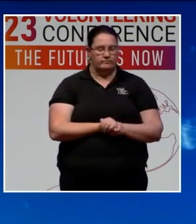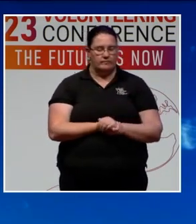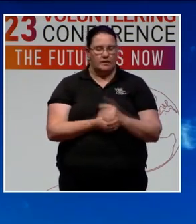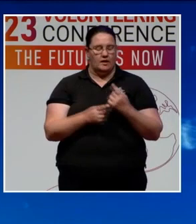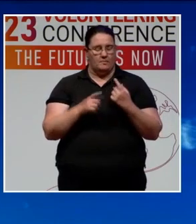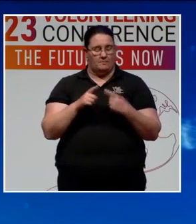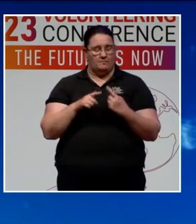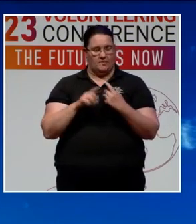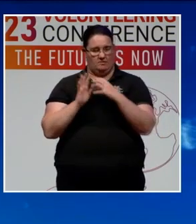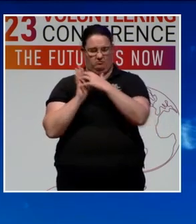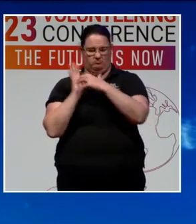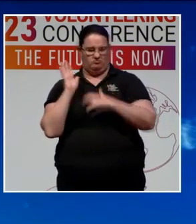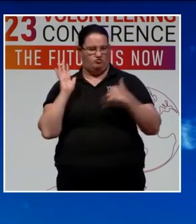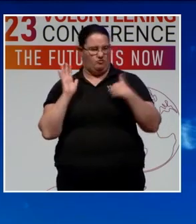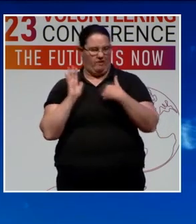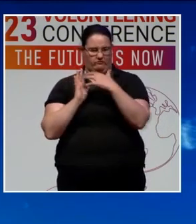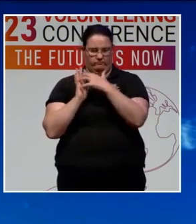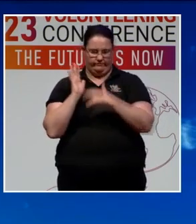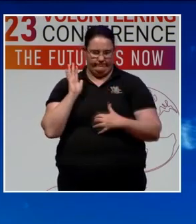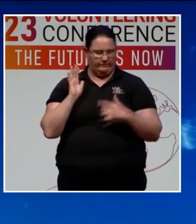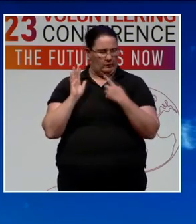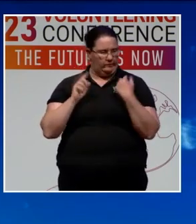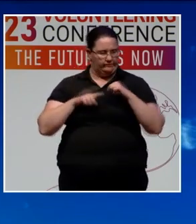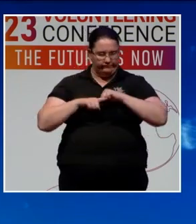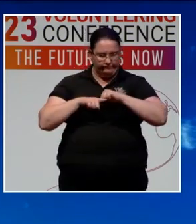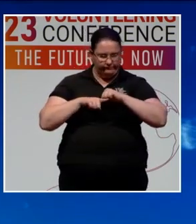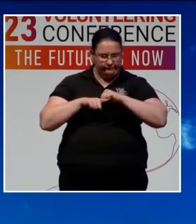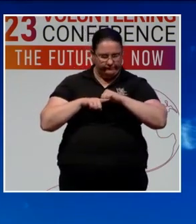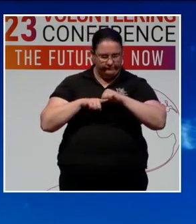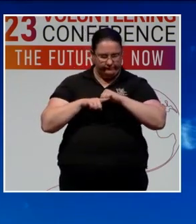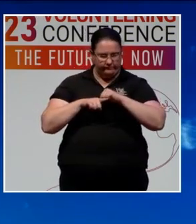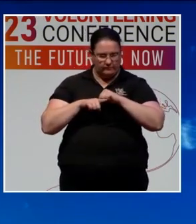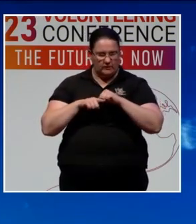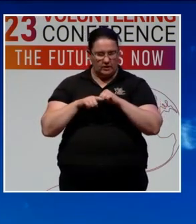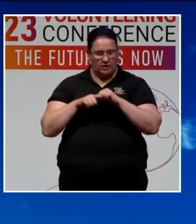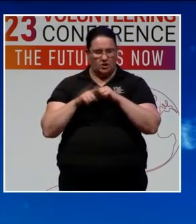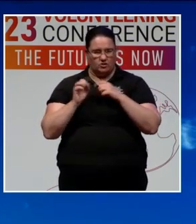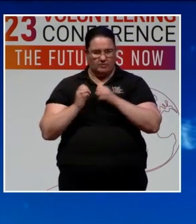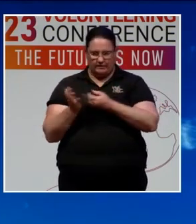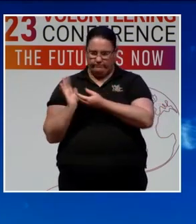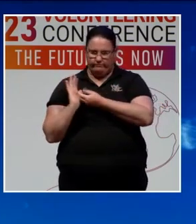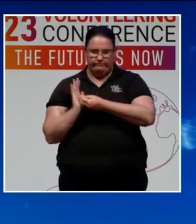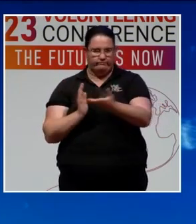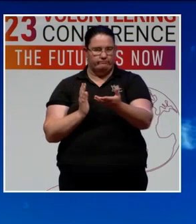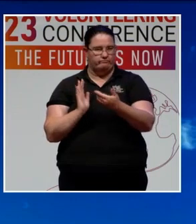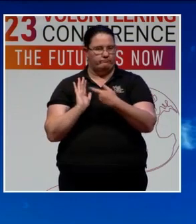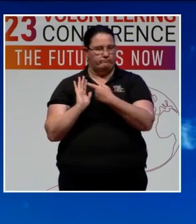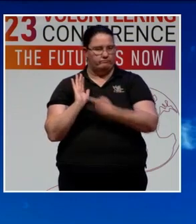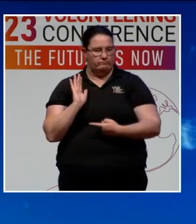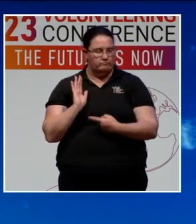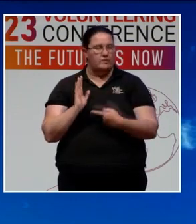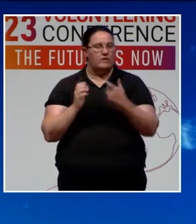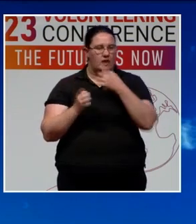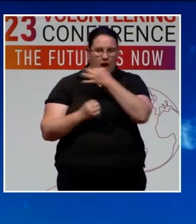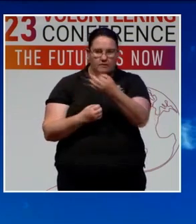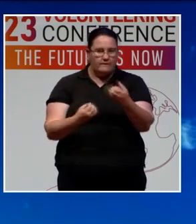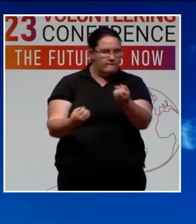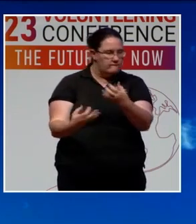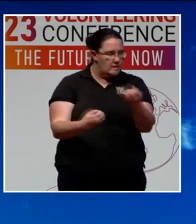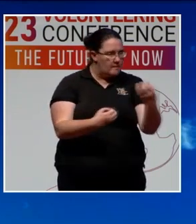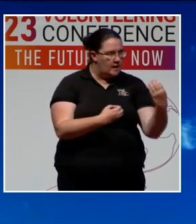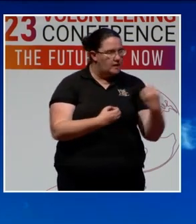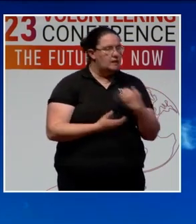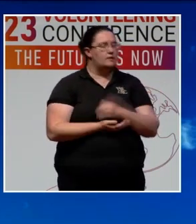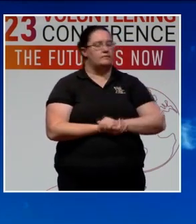framework, as well as obtain feedback on drafts. The launch of the National Volunteering Strategy is a crucial